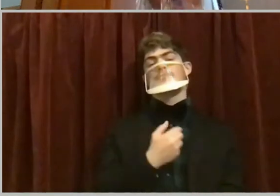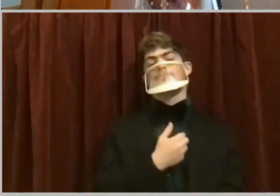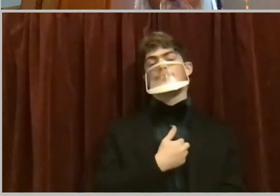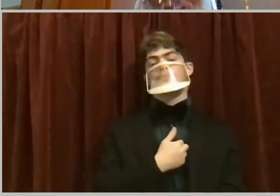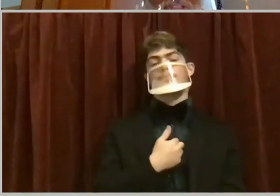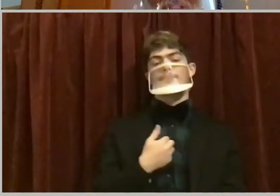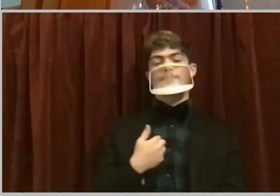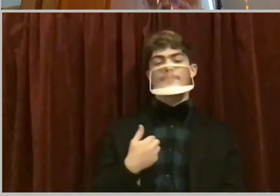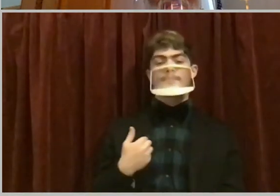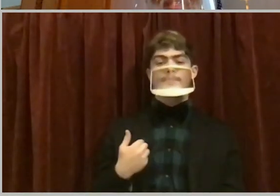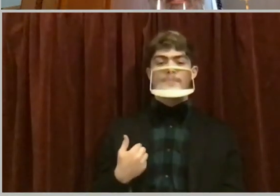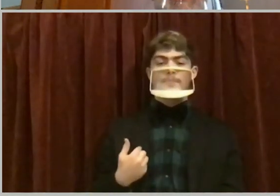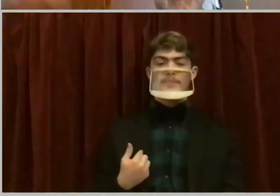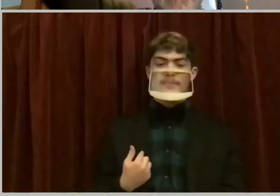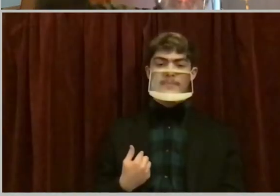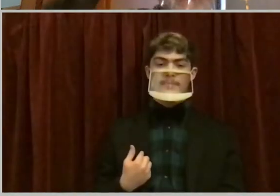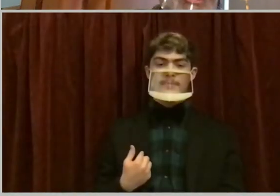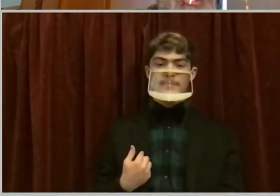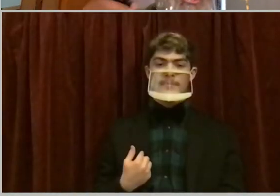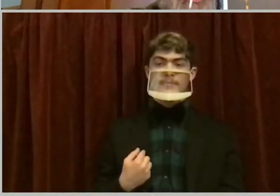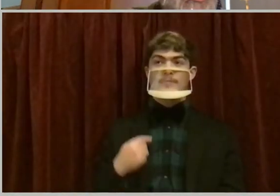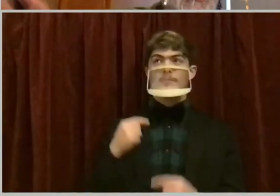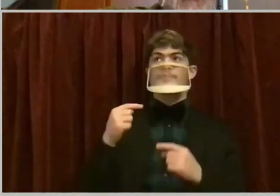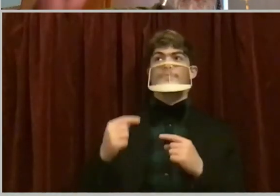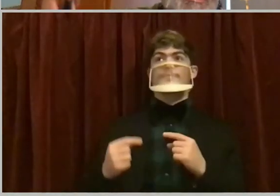redeeming grace.